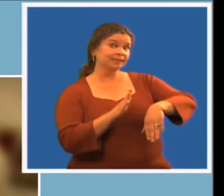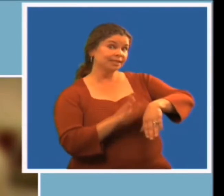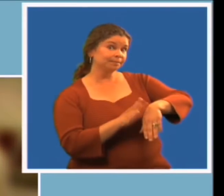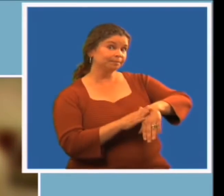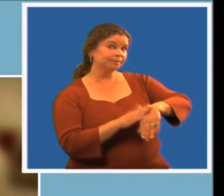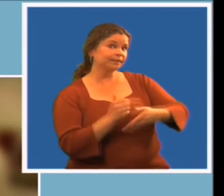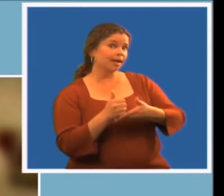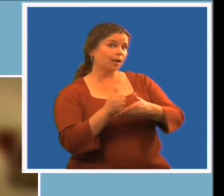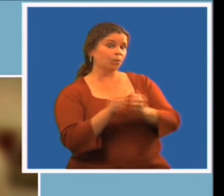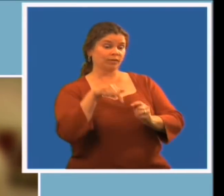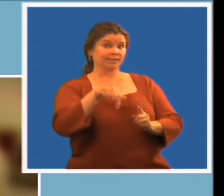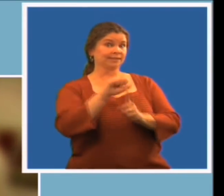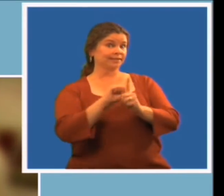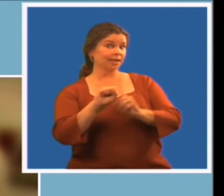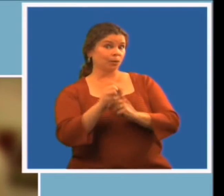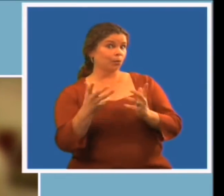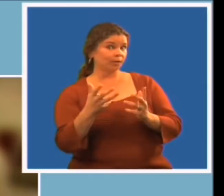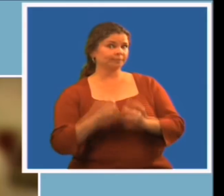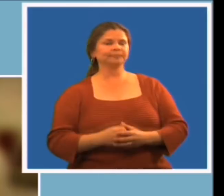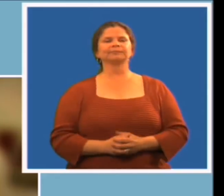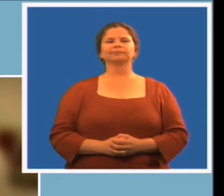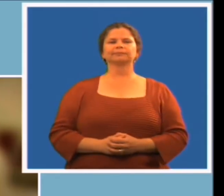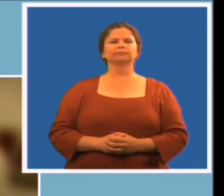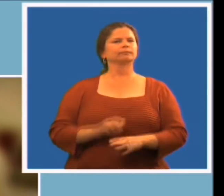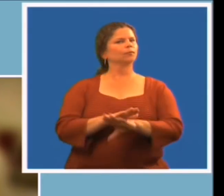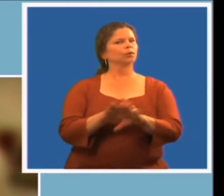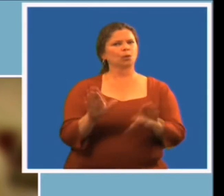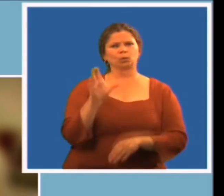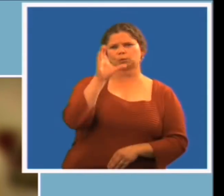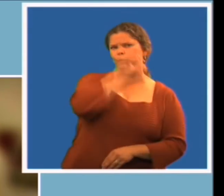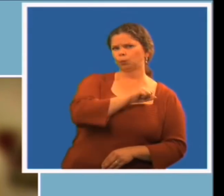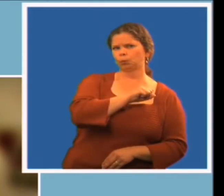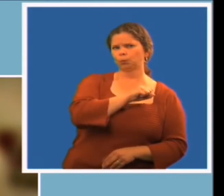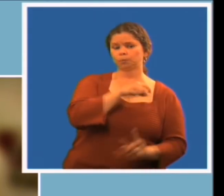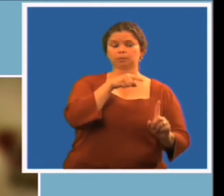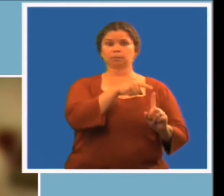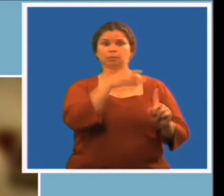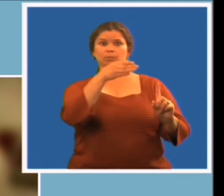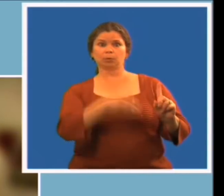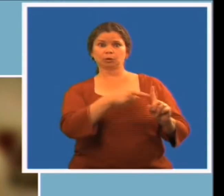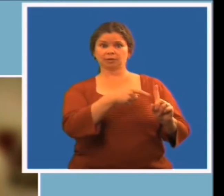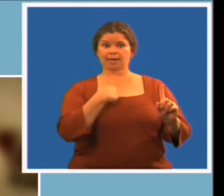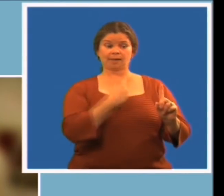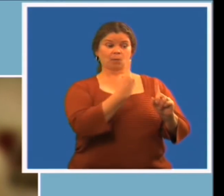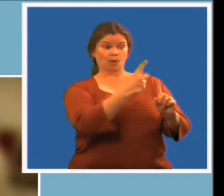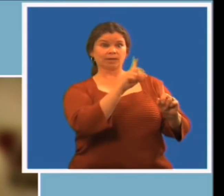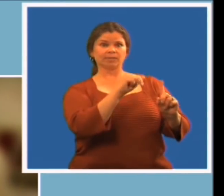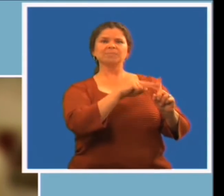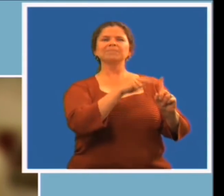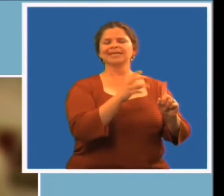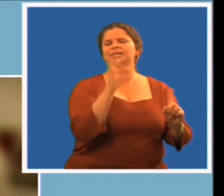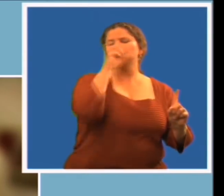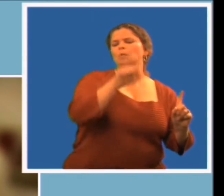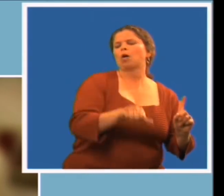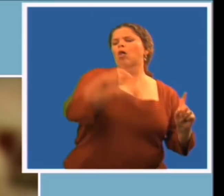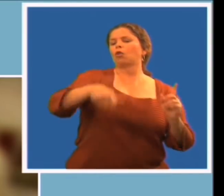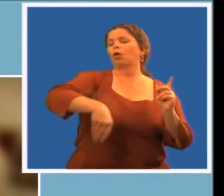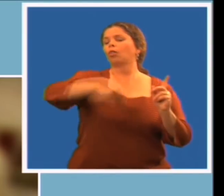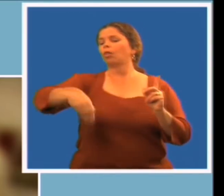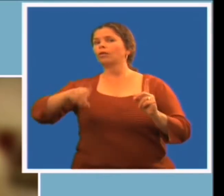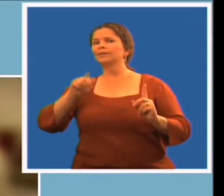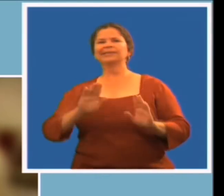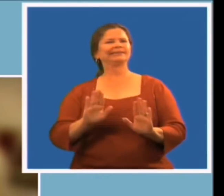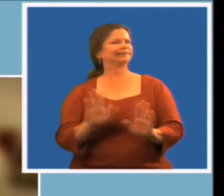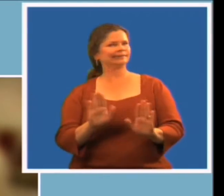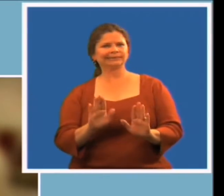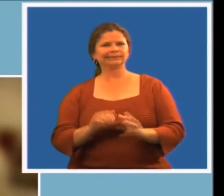Here are a few pointers to assist you with this scenario. Don't assume that just because a person has one disability that they